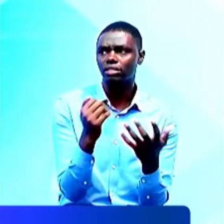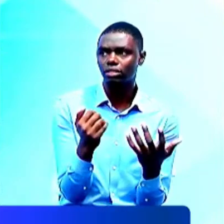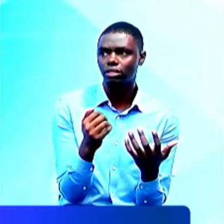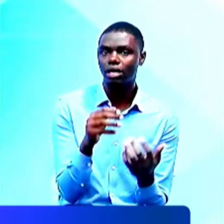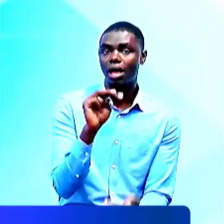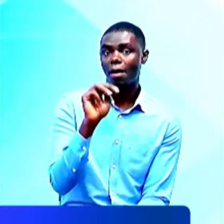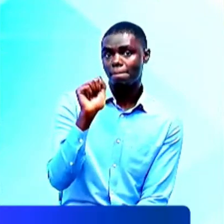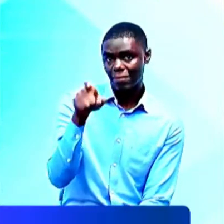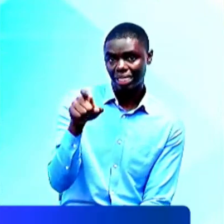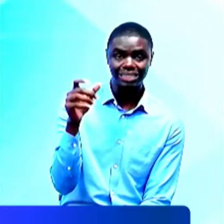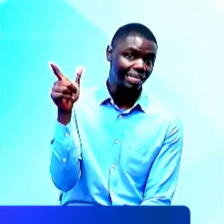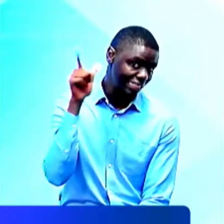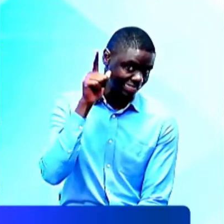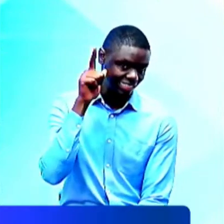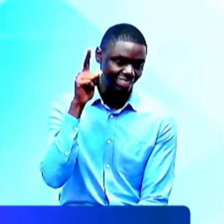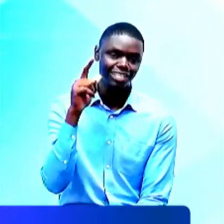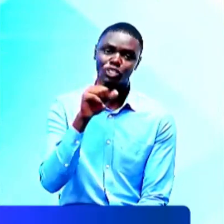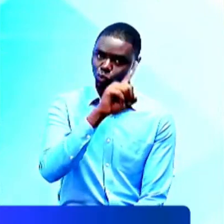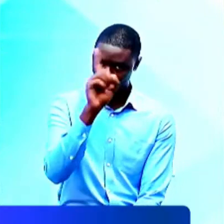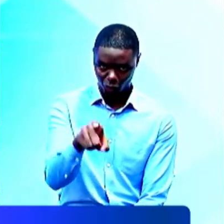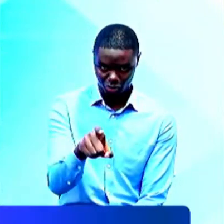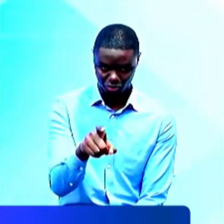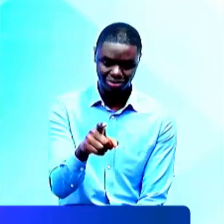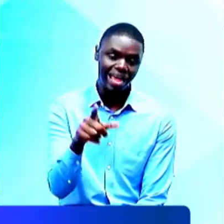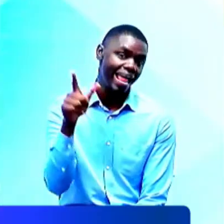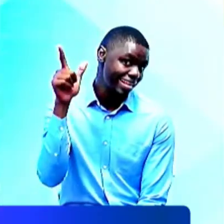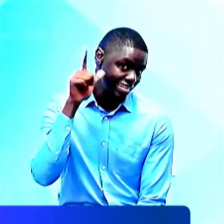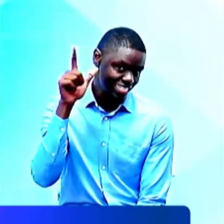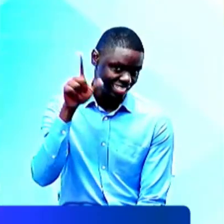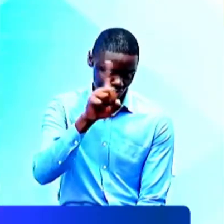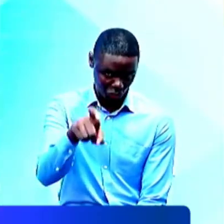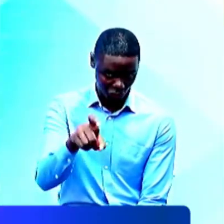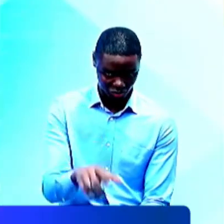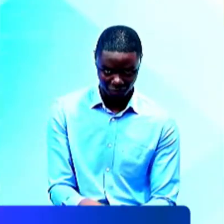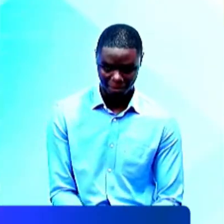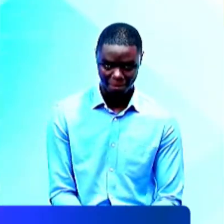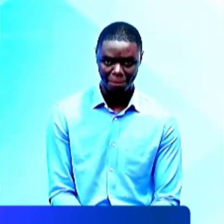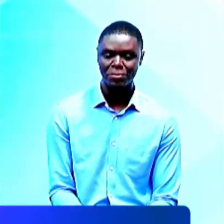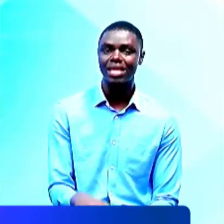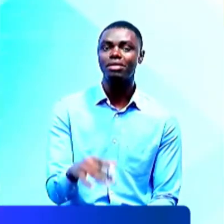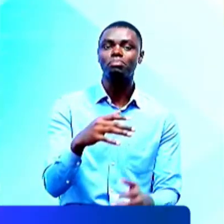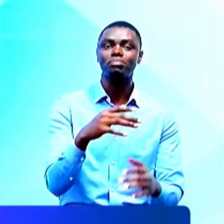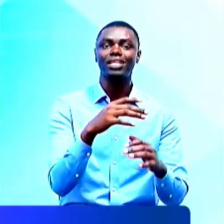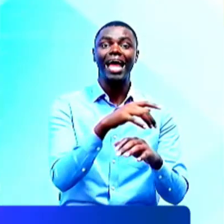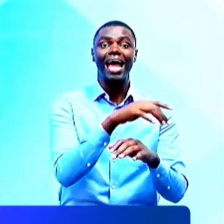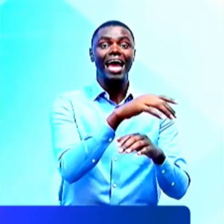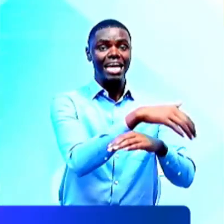listen to the question. Yeah. Listen to the question. I'm listening. The restricted areas are